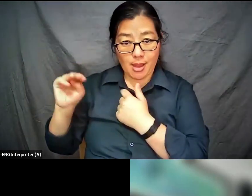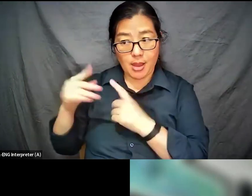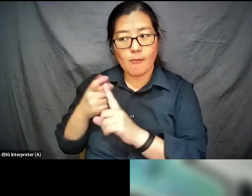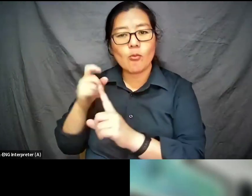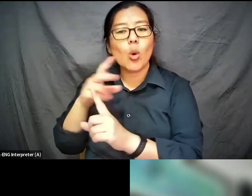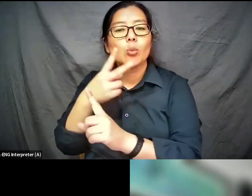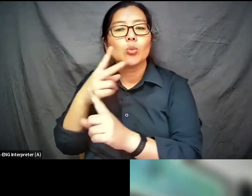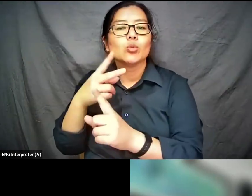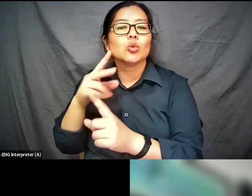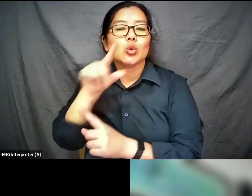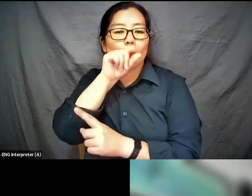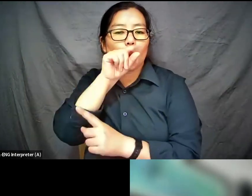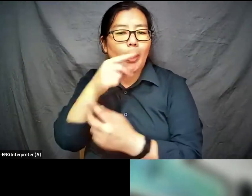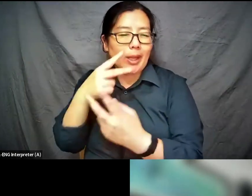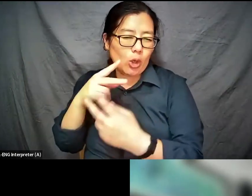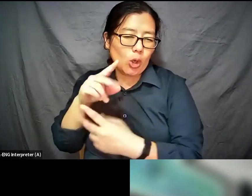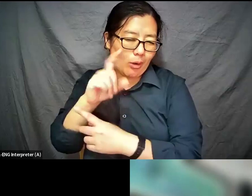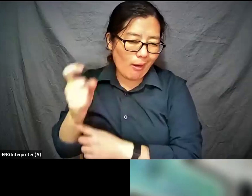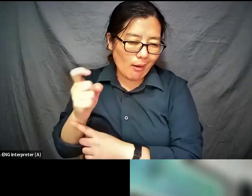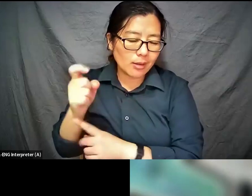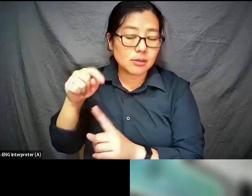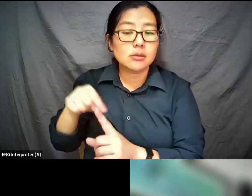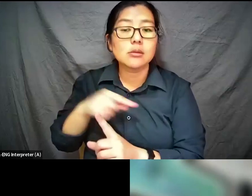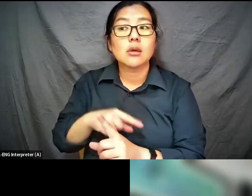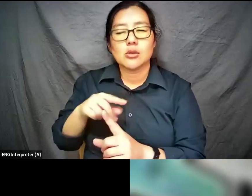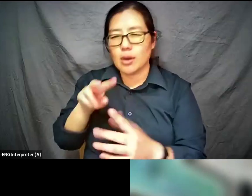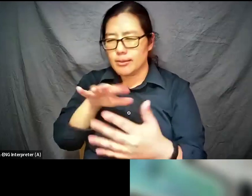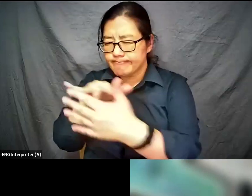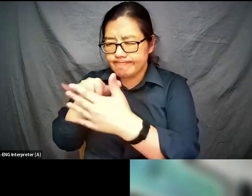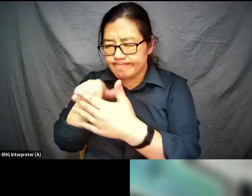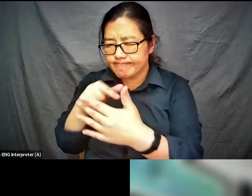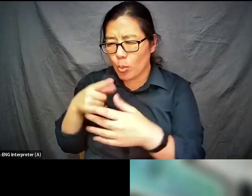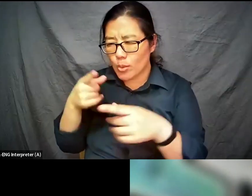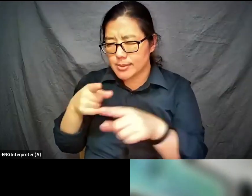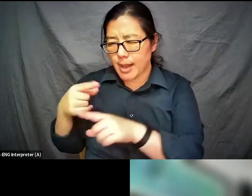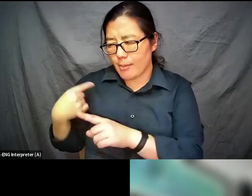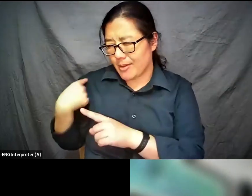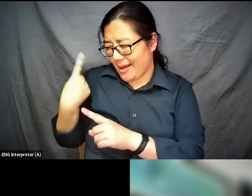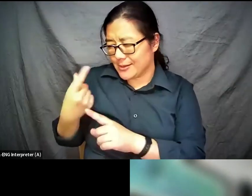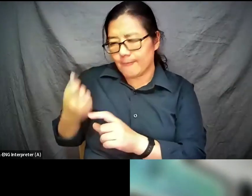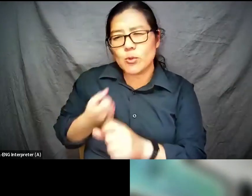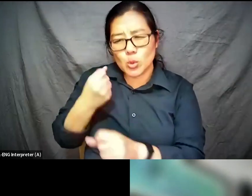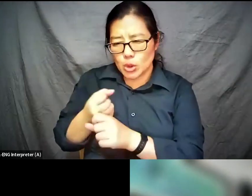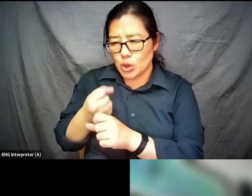Not you flipping the script. Okay. Just a little bit. We don't have